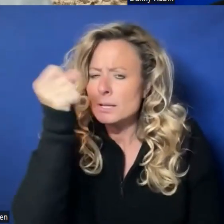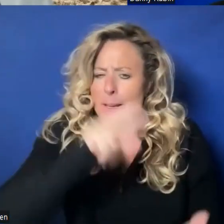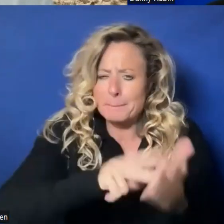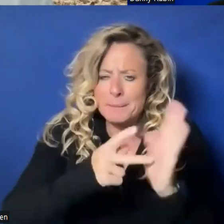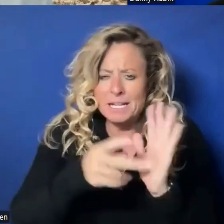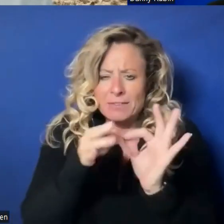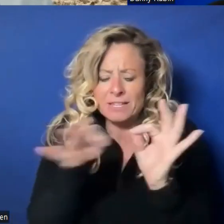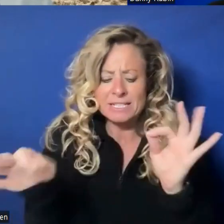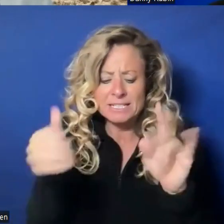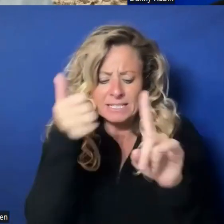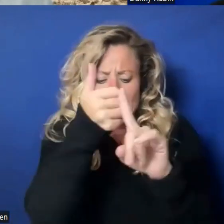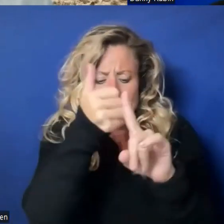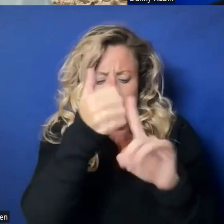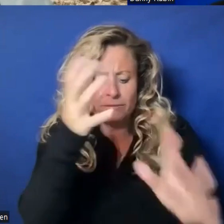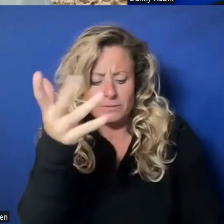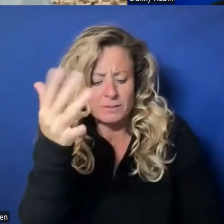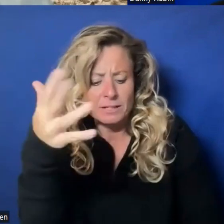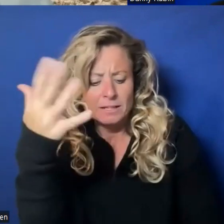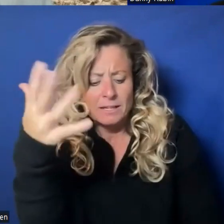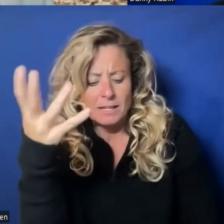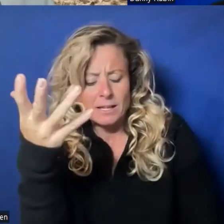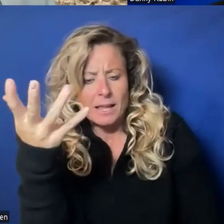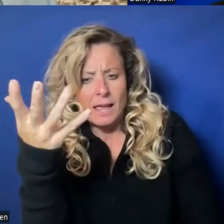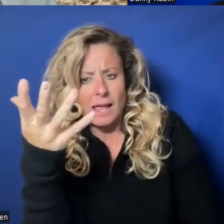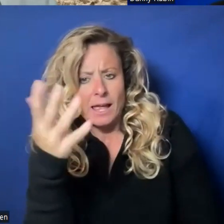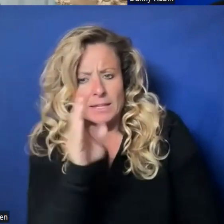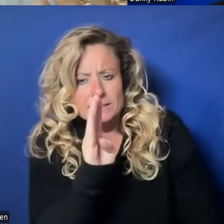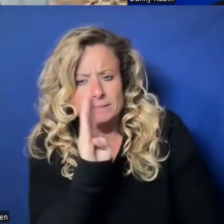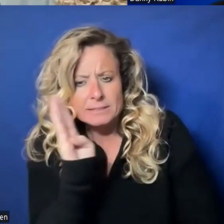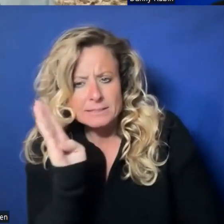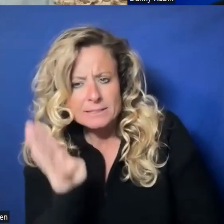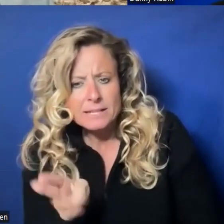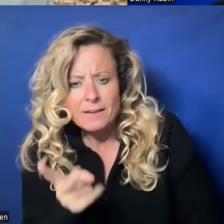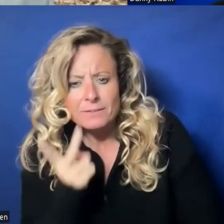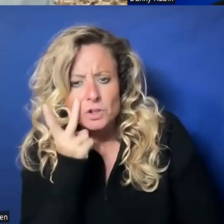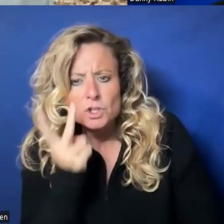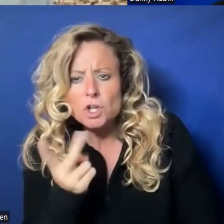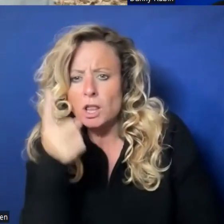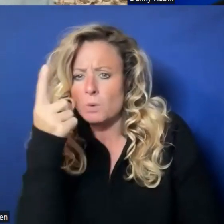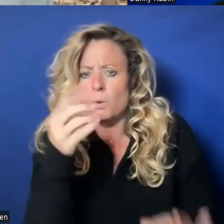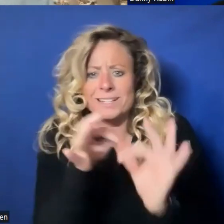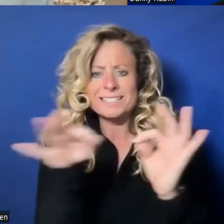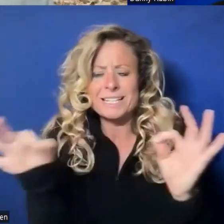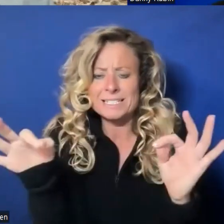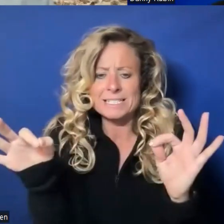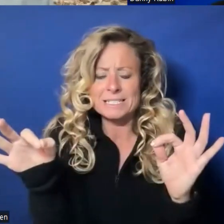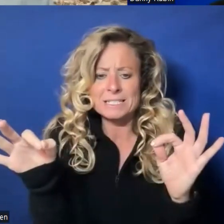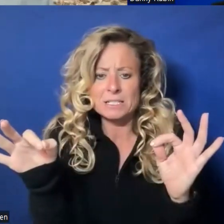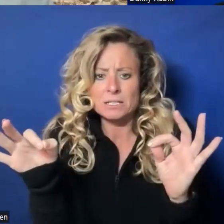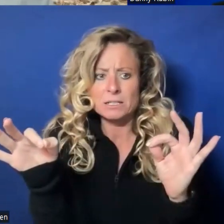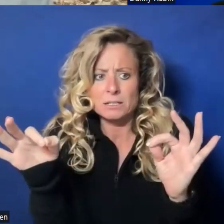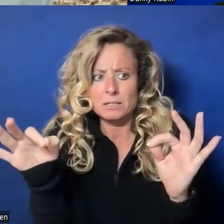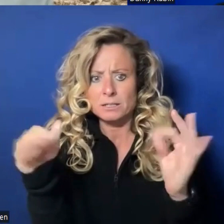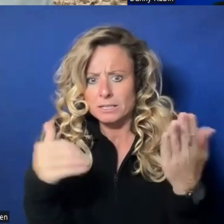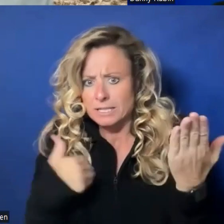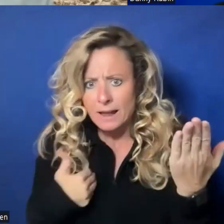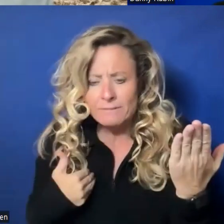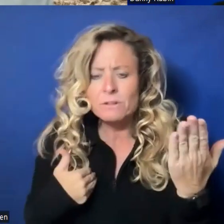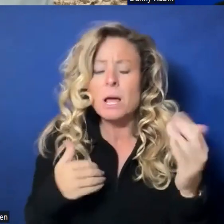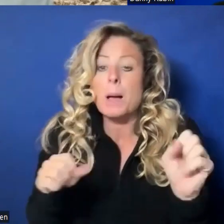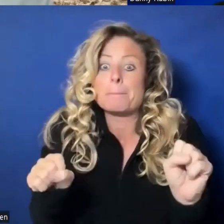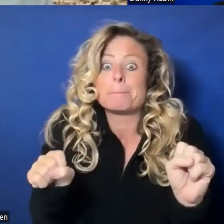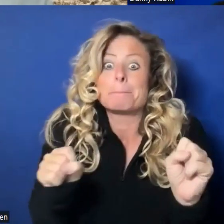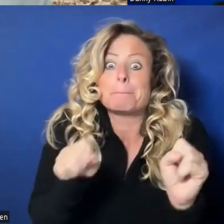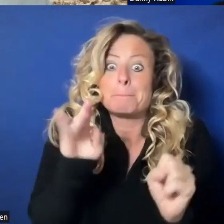sentence, and we never think that one sentence can hold billions of